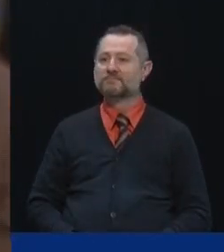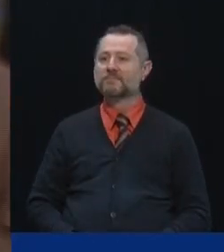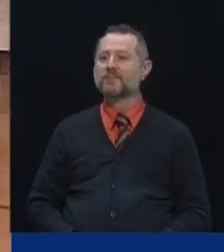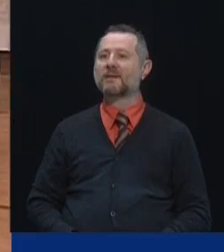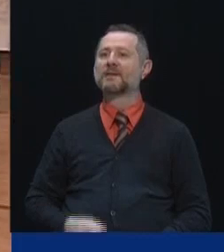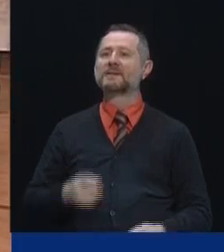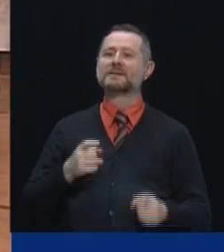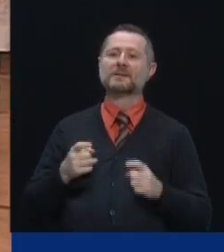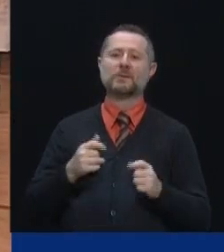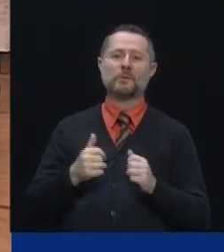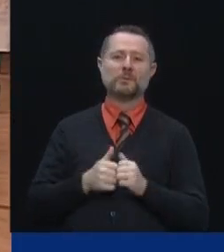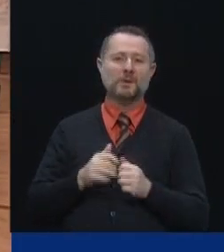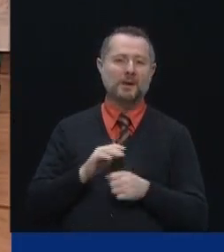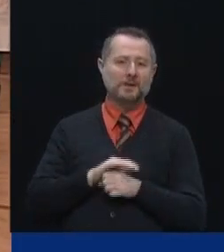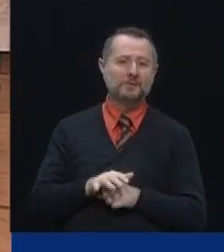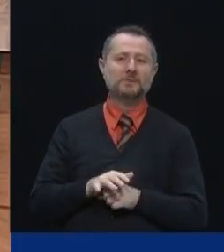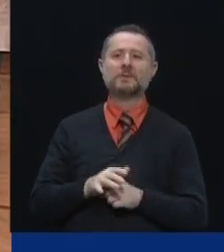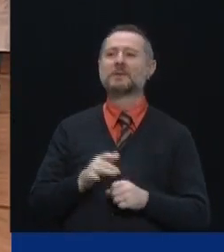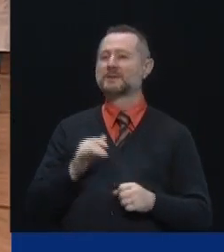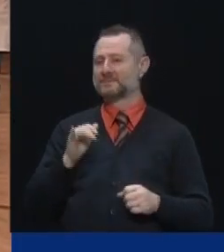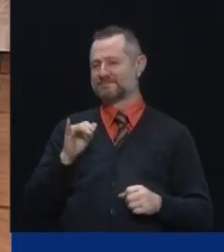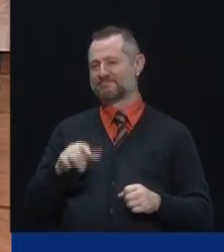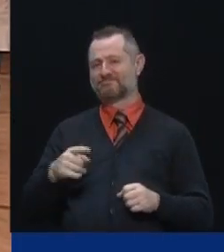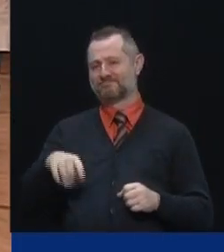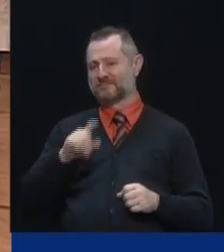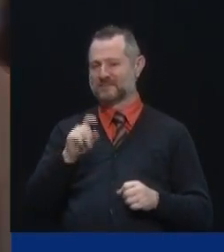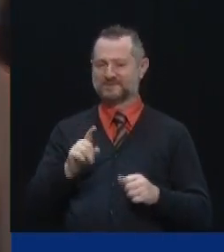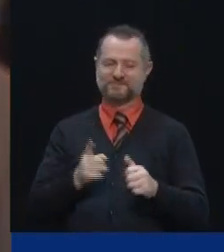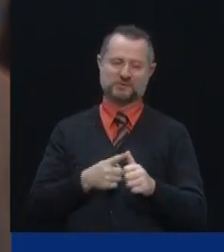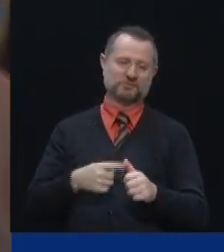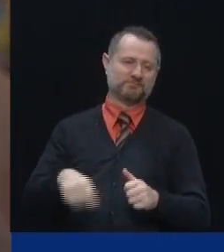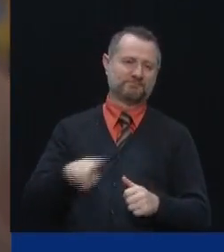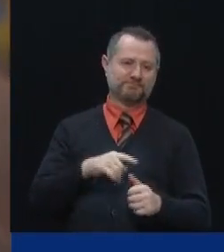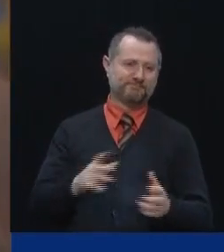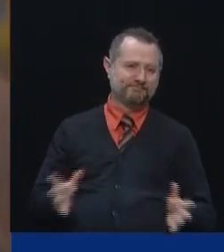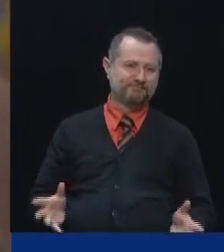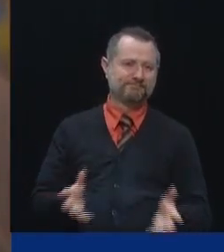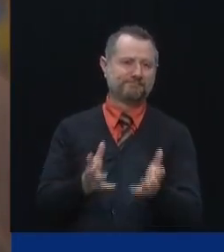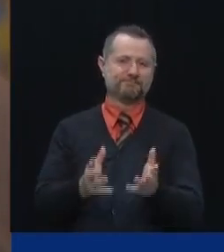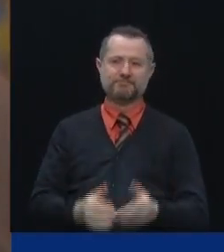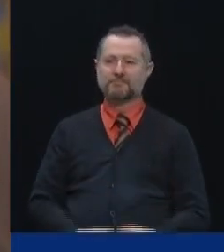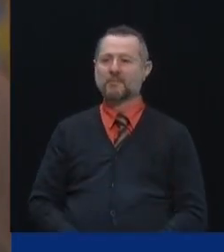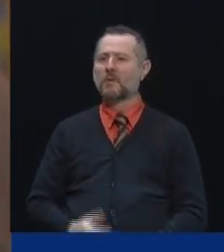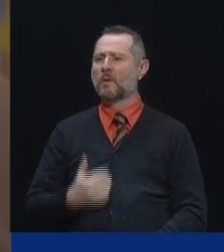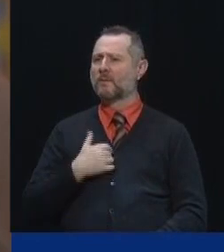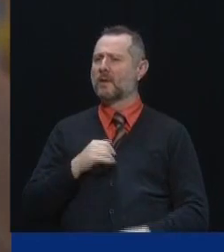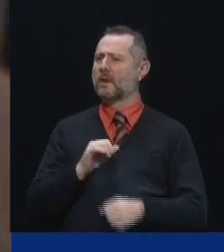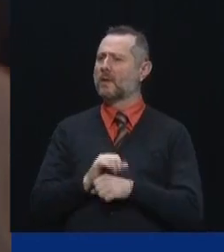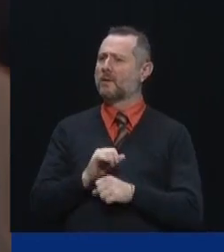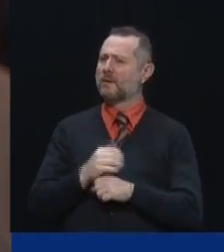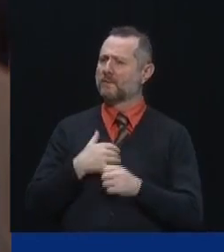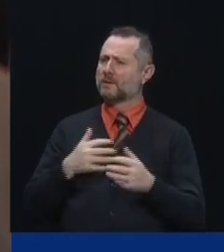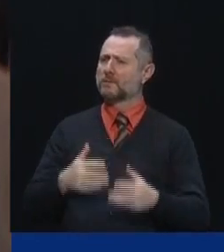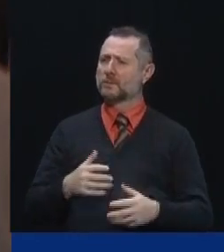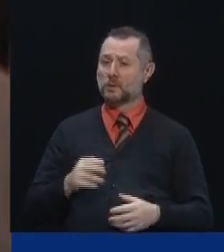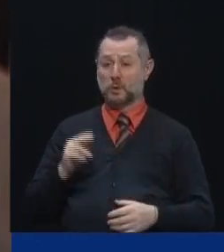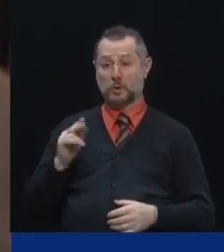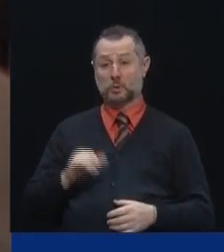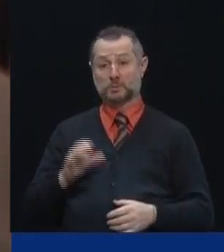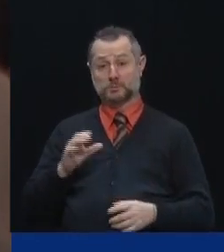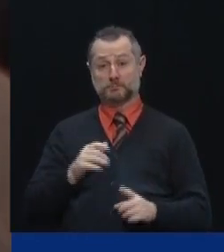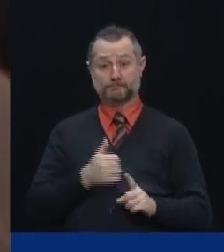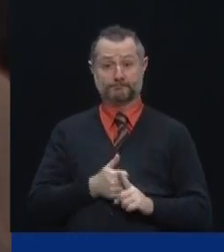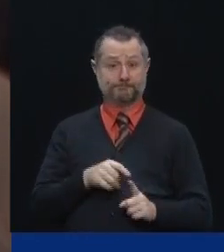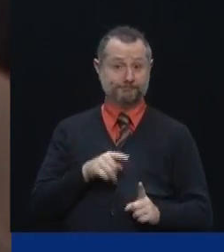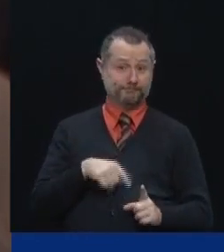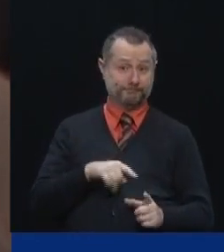deal with COVID. And we have work to do. In New York City, population